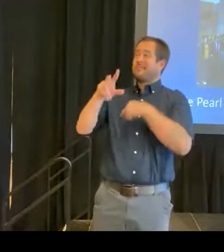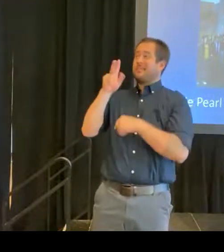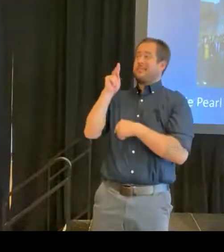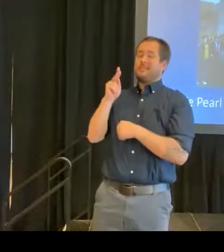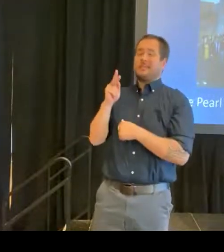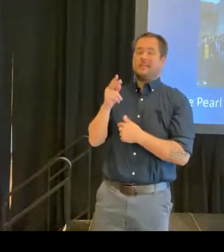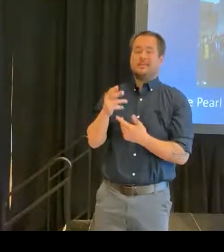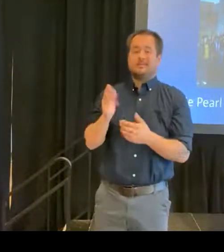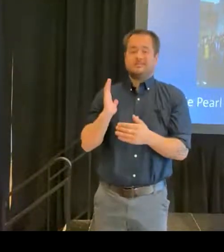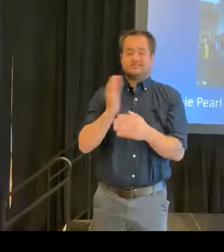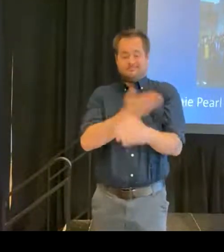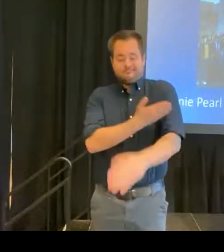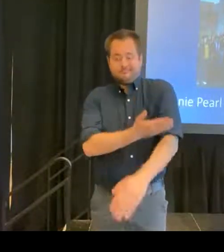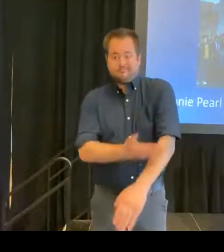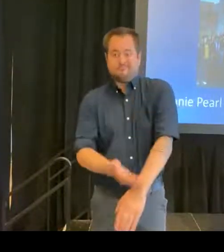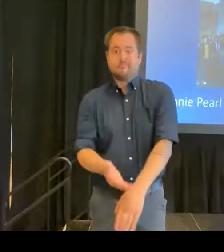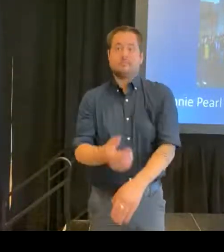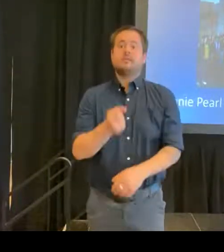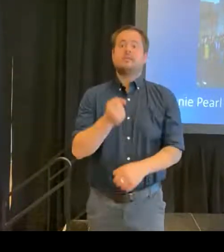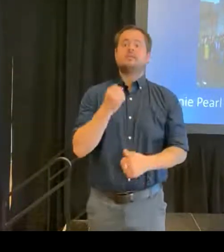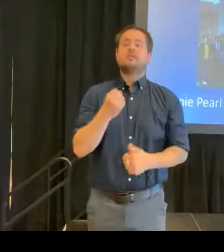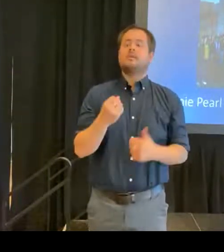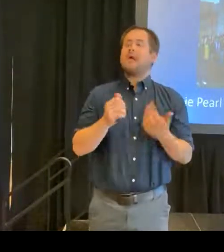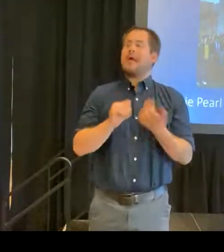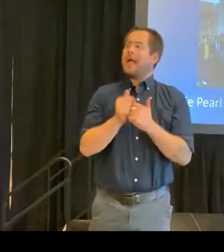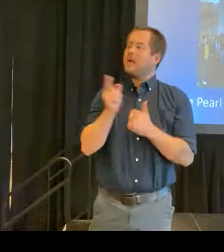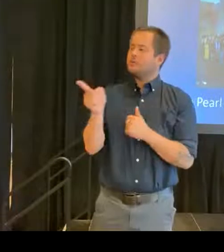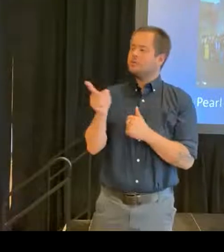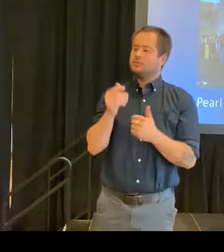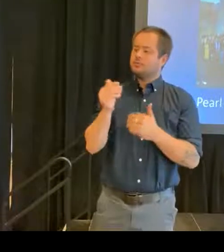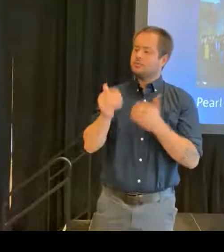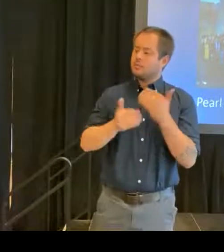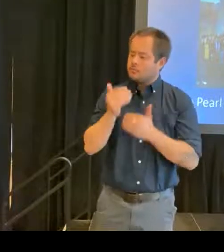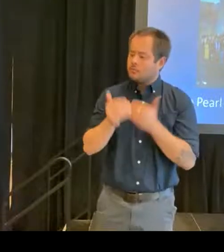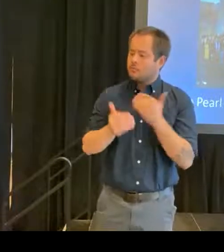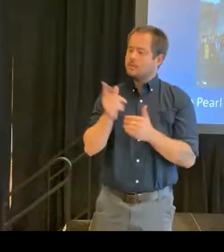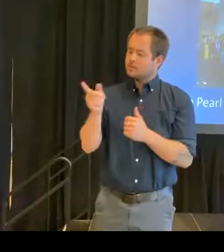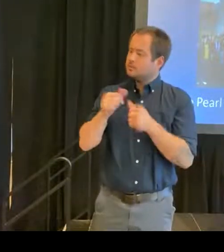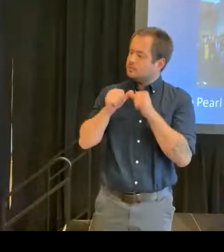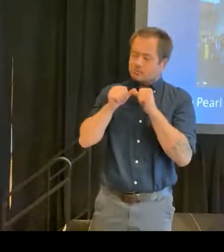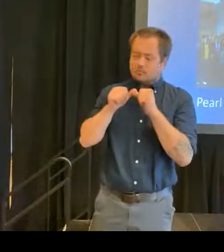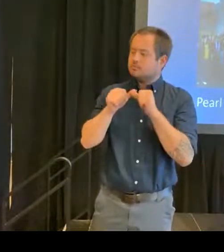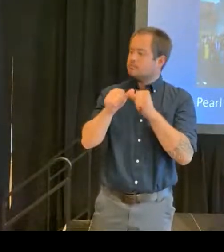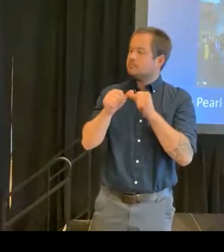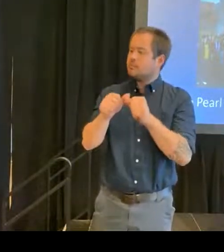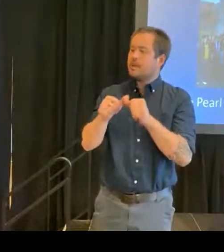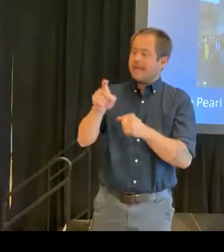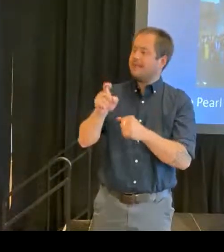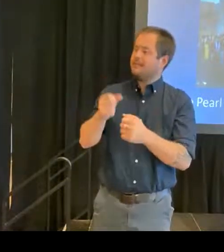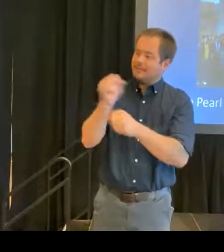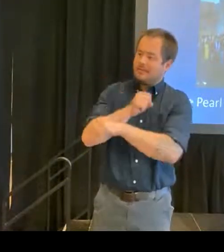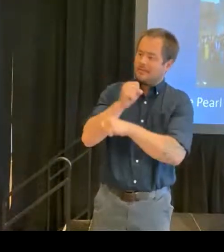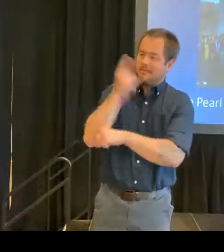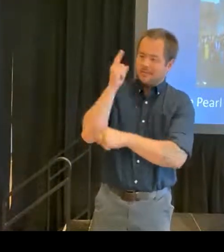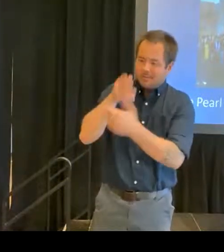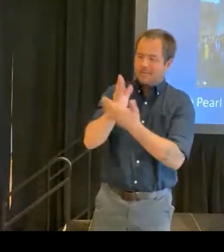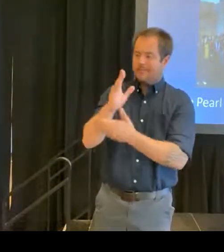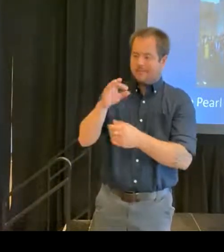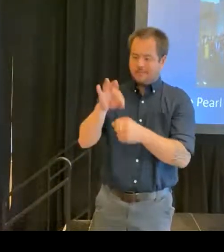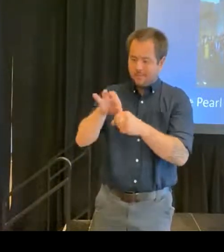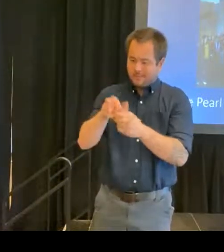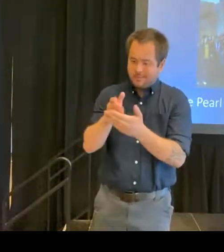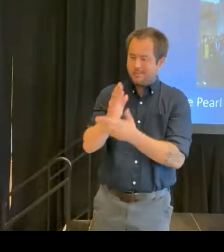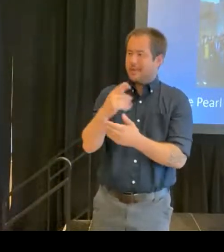you processing still having to keep fighting for voting rights, doing the same things you were doing in the 70s,